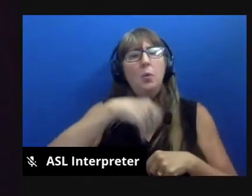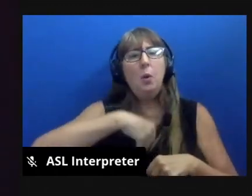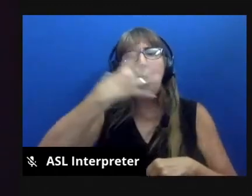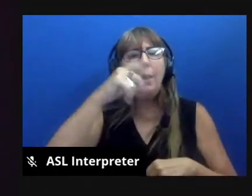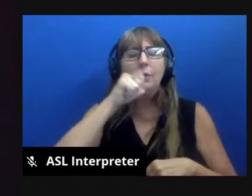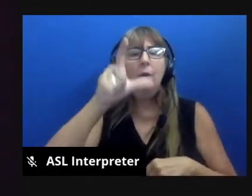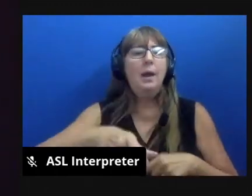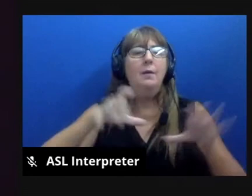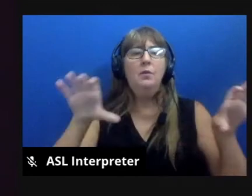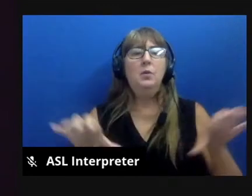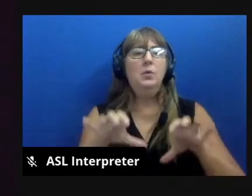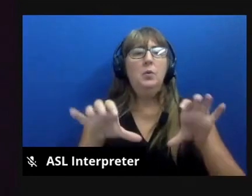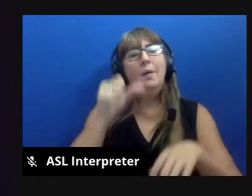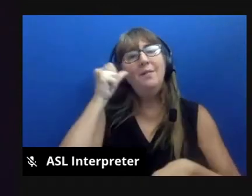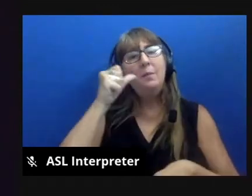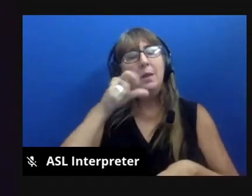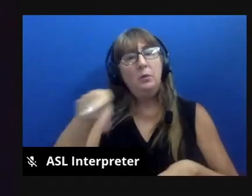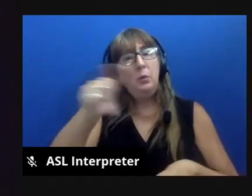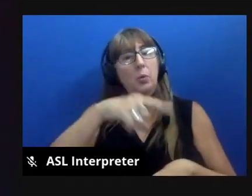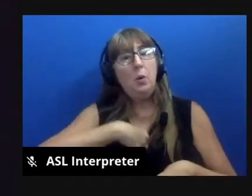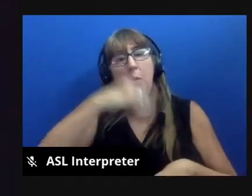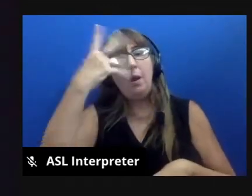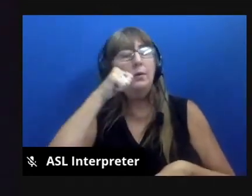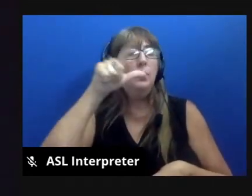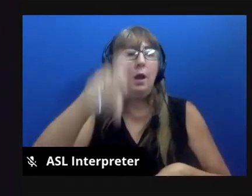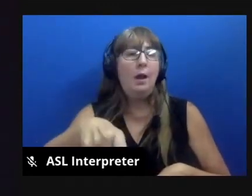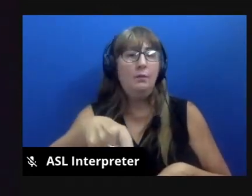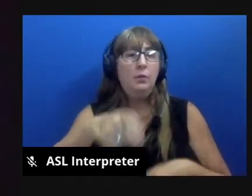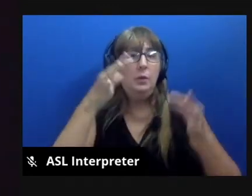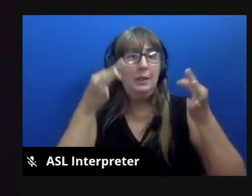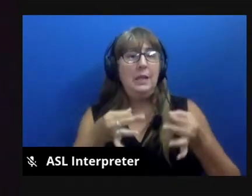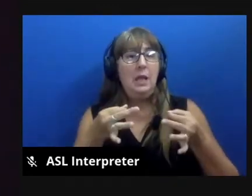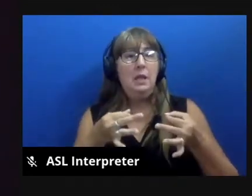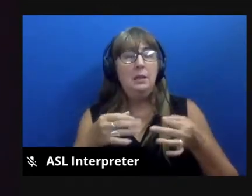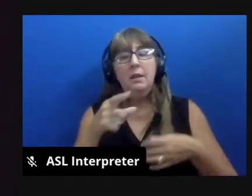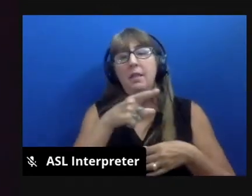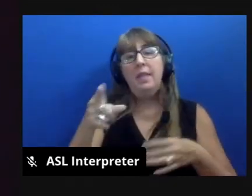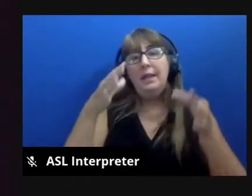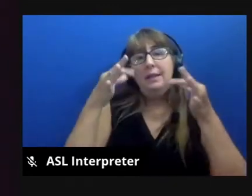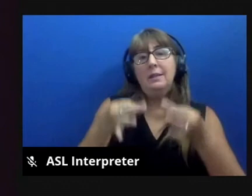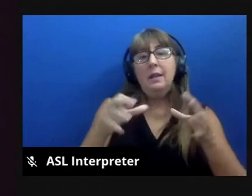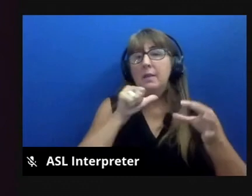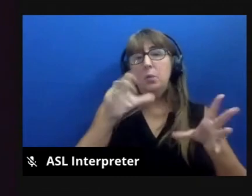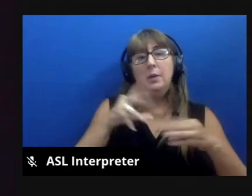Females who are white do not have to make. They can decide to say no to sexism and still be white.